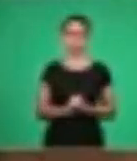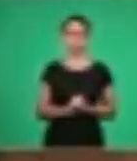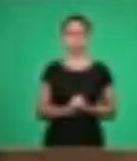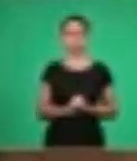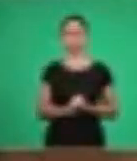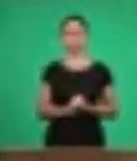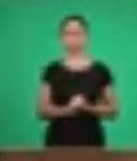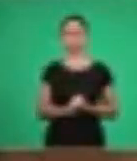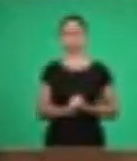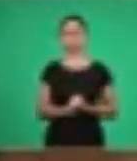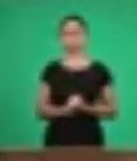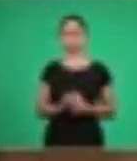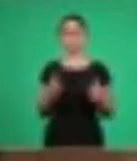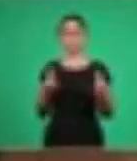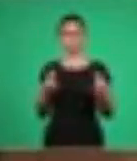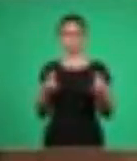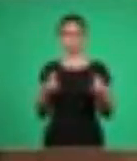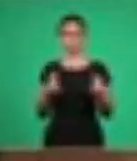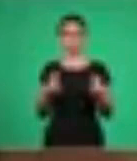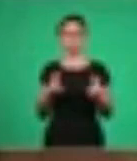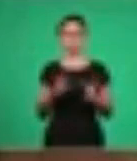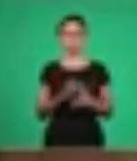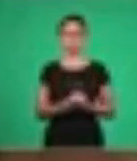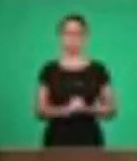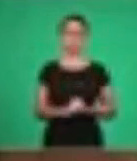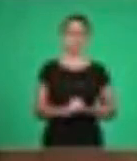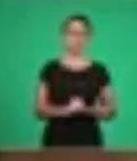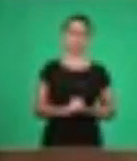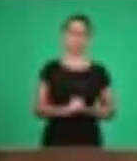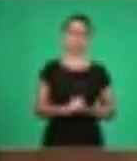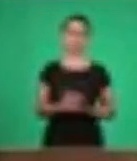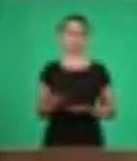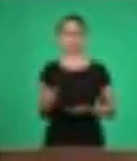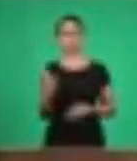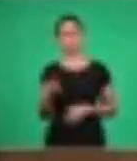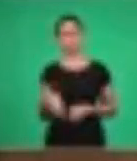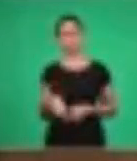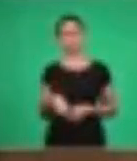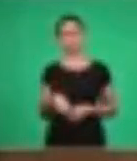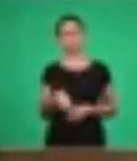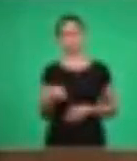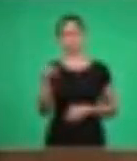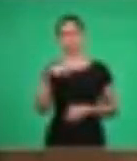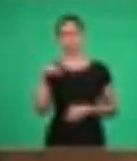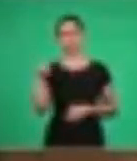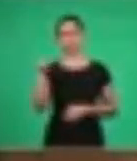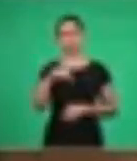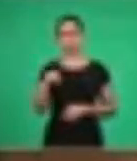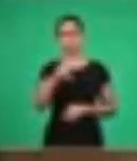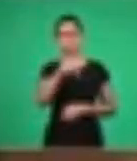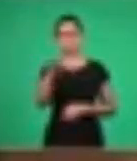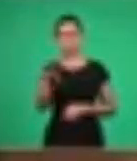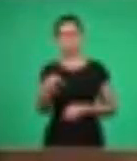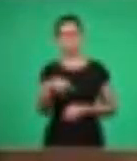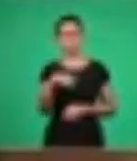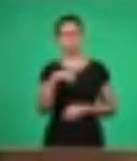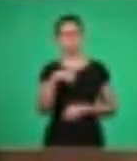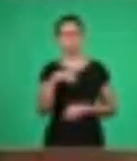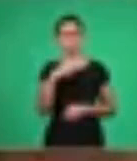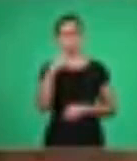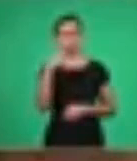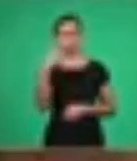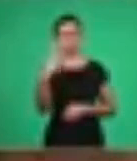the prophetic sequence. And so what We talked about even the brother.